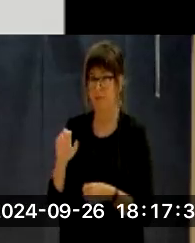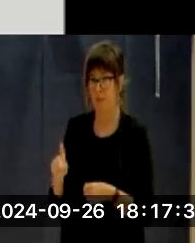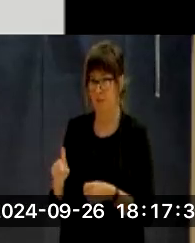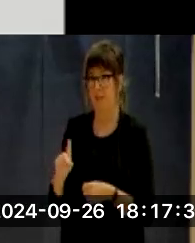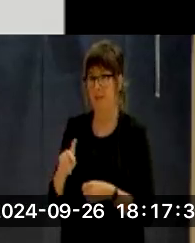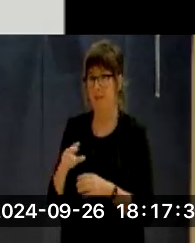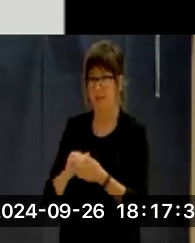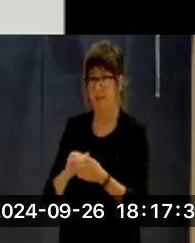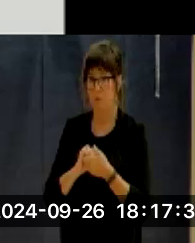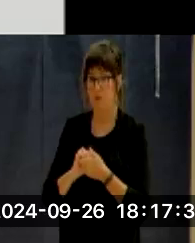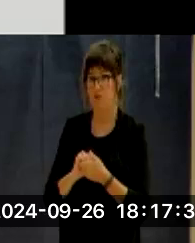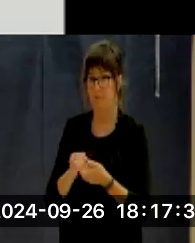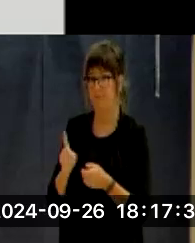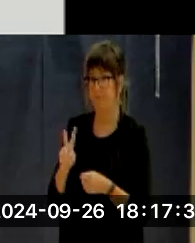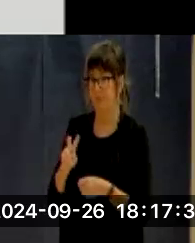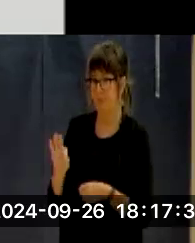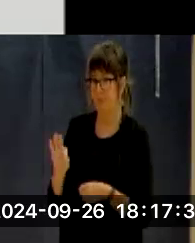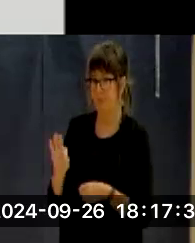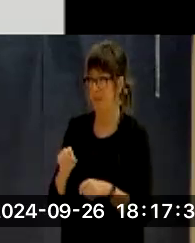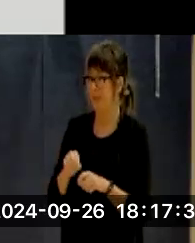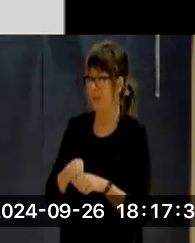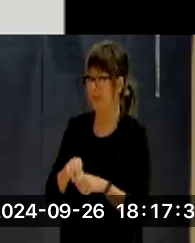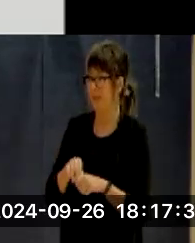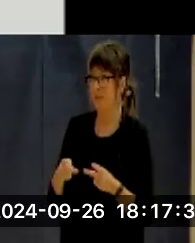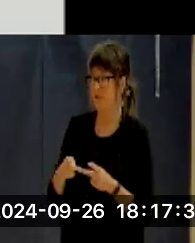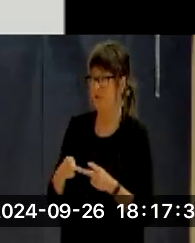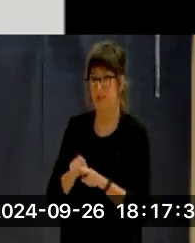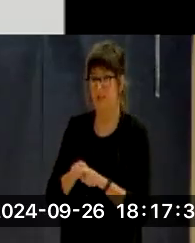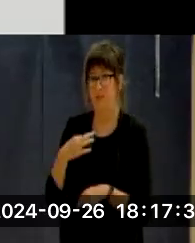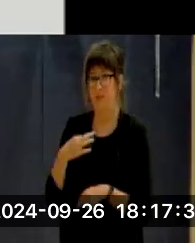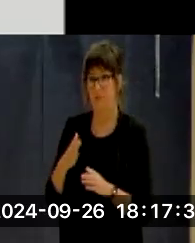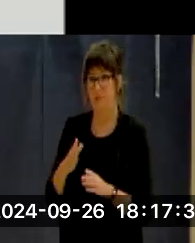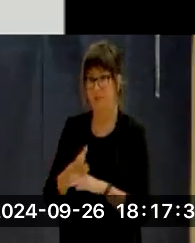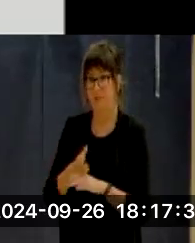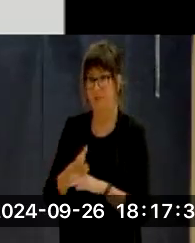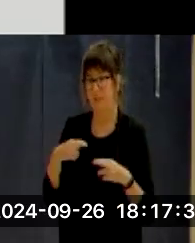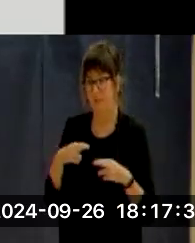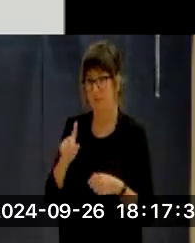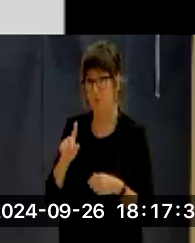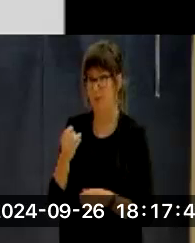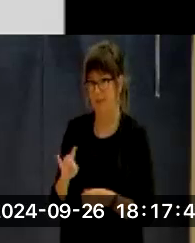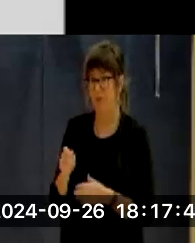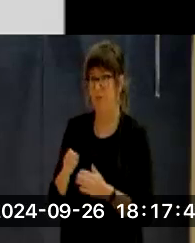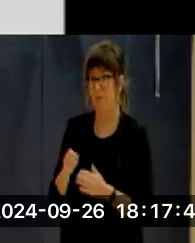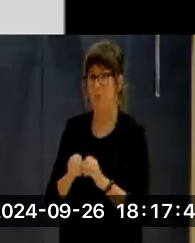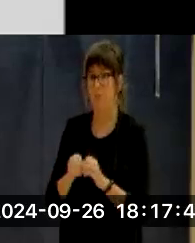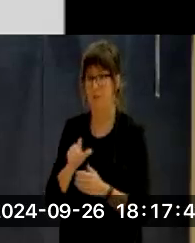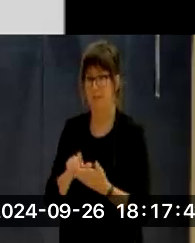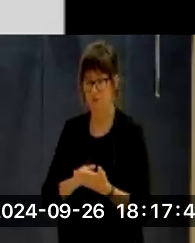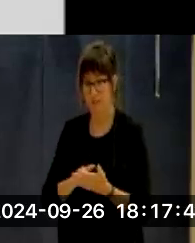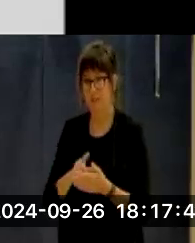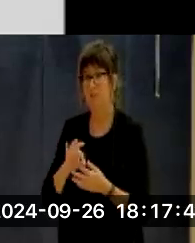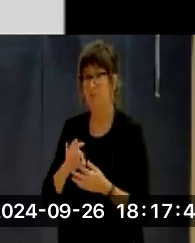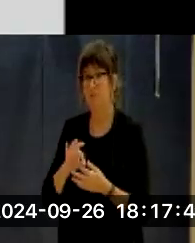2009. In that position and as a volunteer after his retirement in 2018, he drafted further legislation on hate crimes and senior